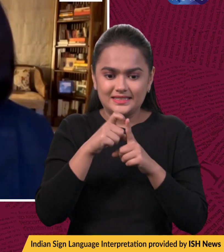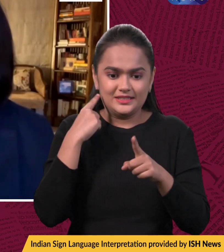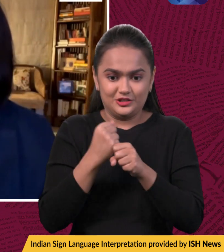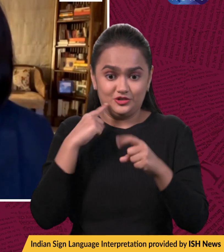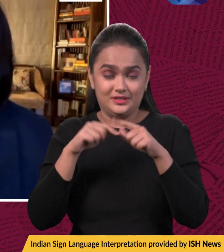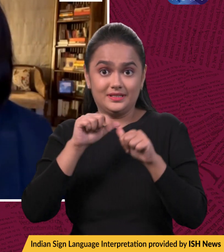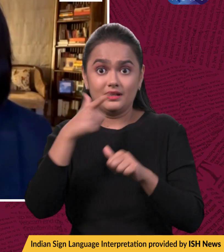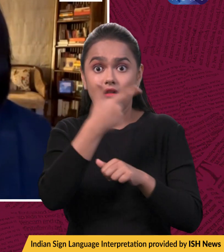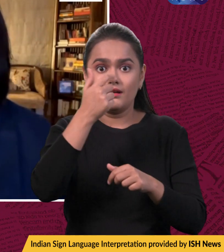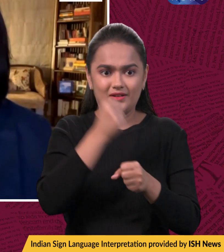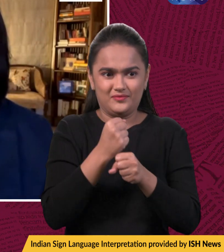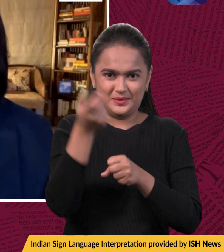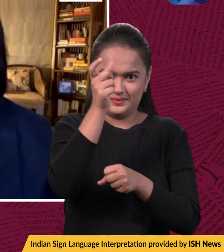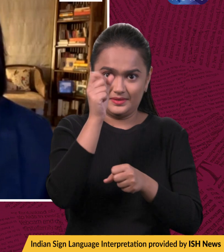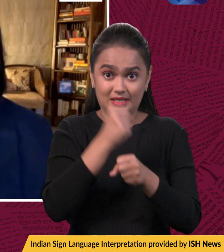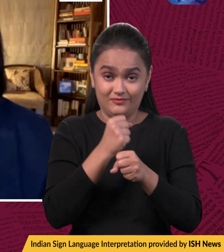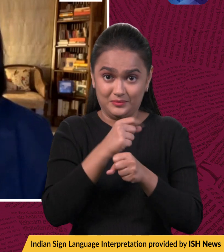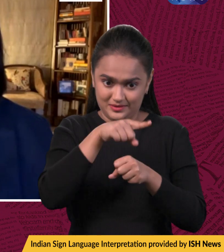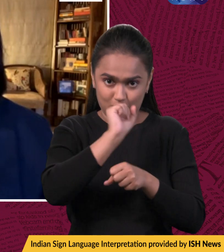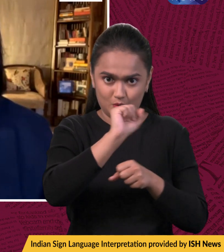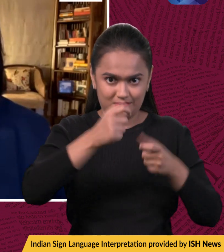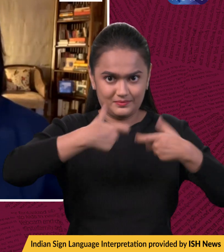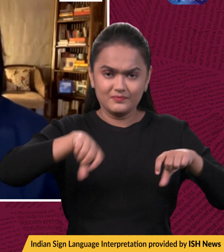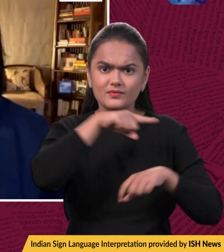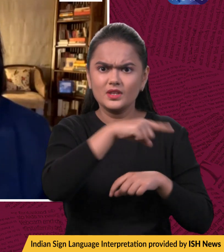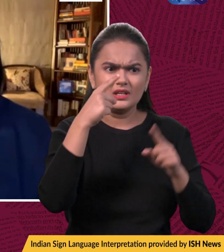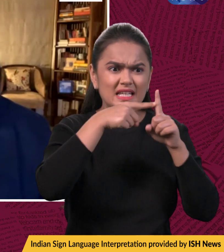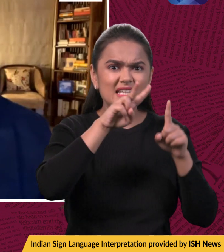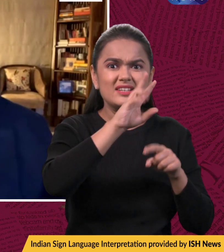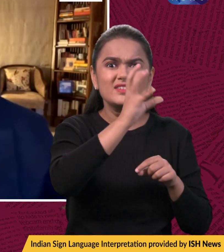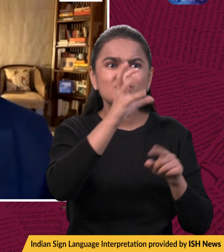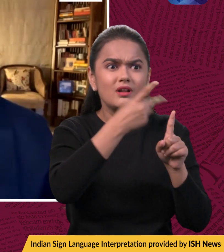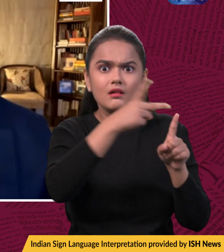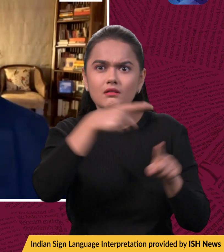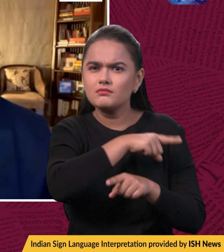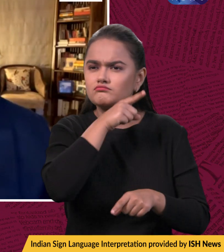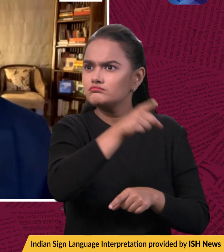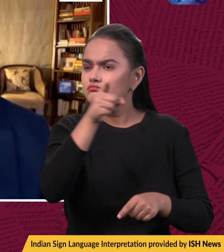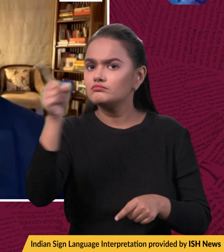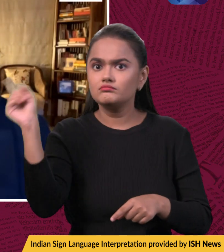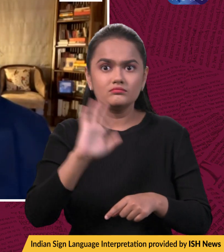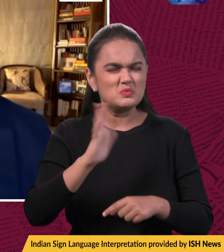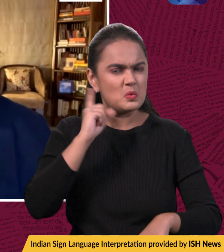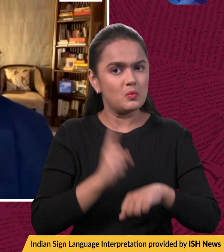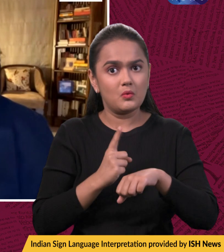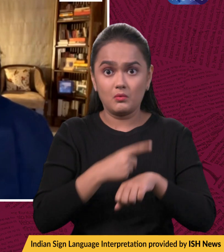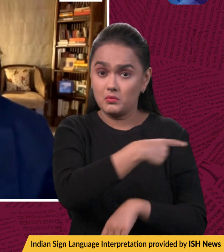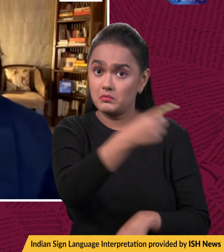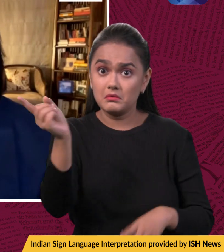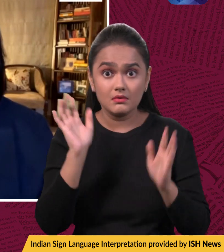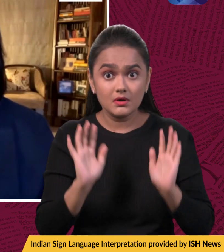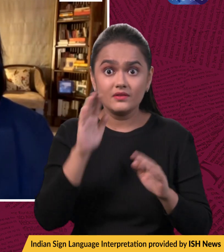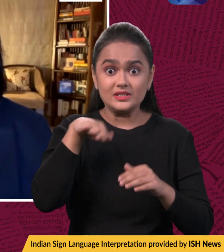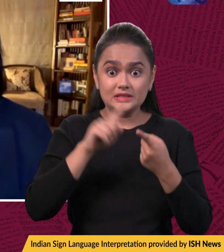which is a governing body of television channels, has rapped on the knuckles several television channels, including Zee